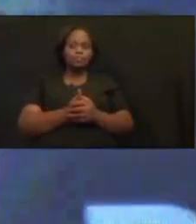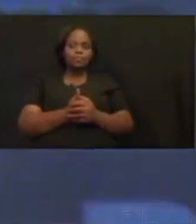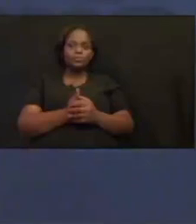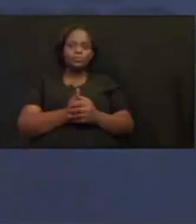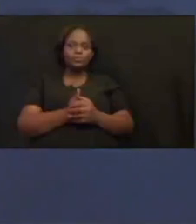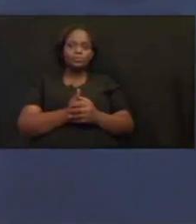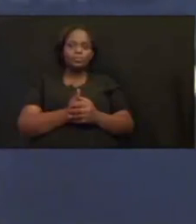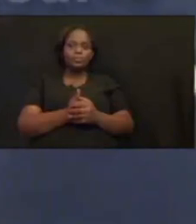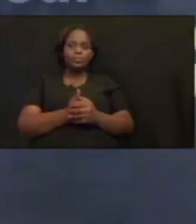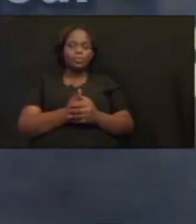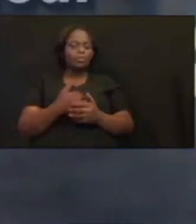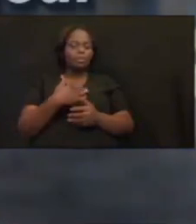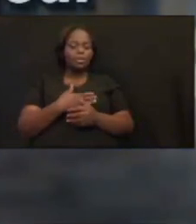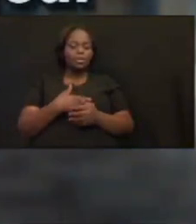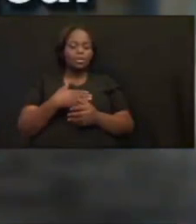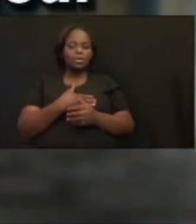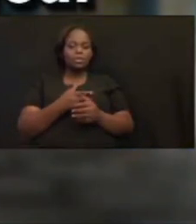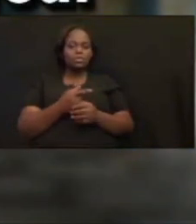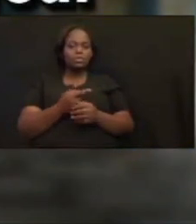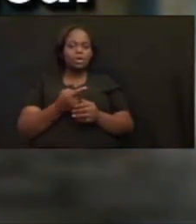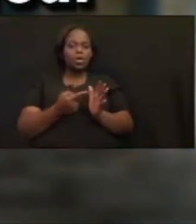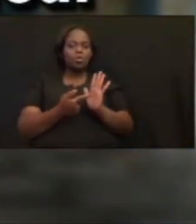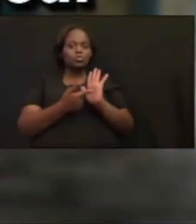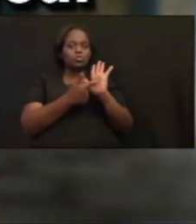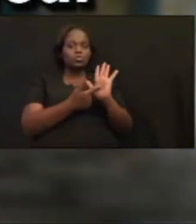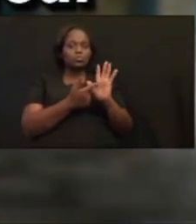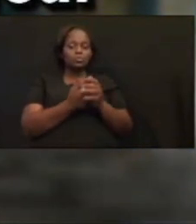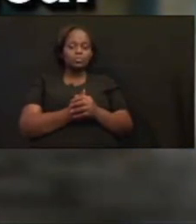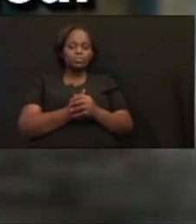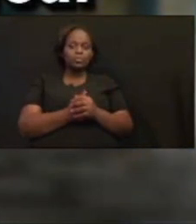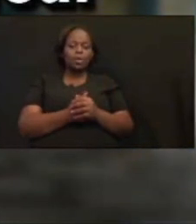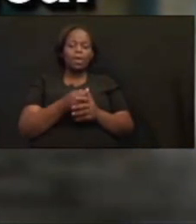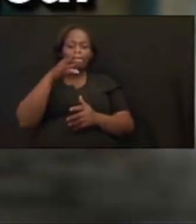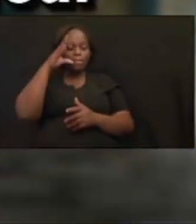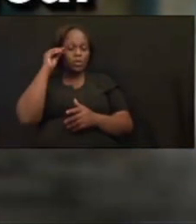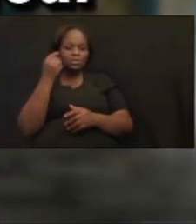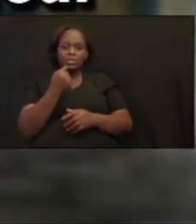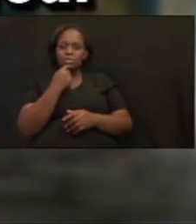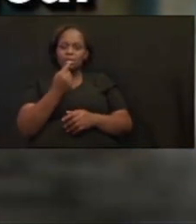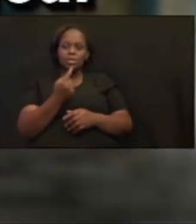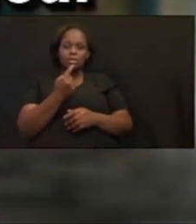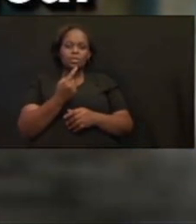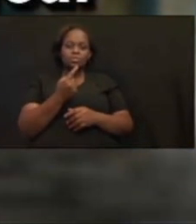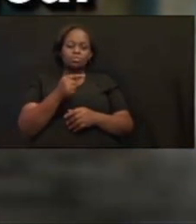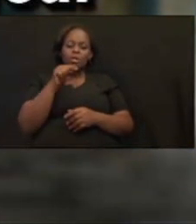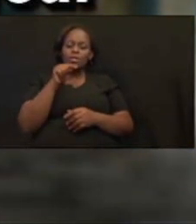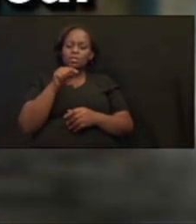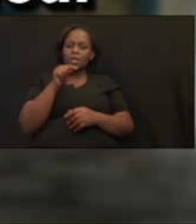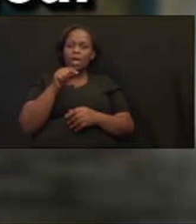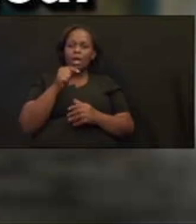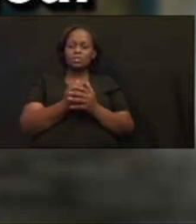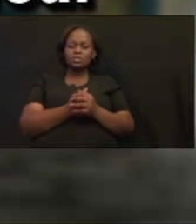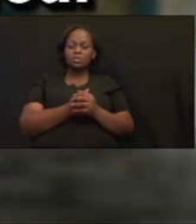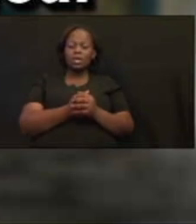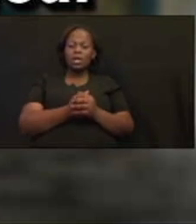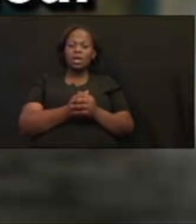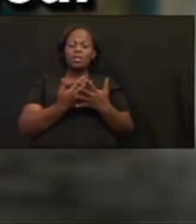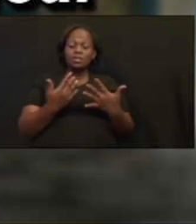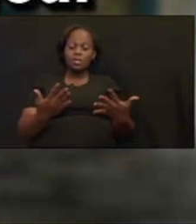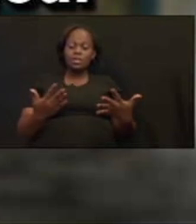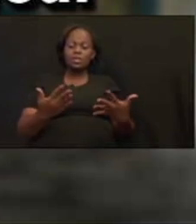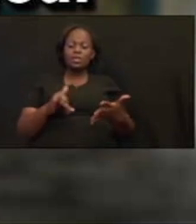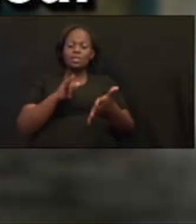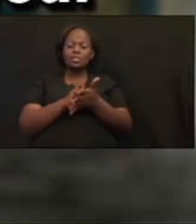Do we have it projected? Moses said, this is the thing which the Lord commanded that ye should